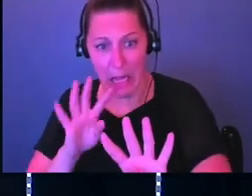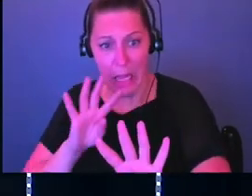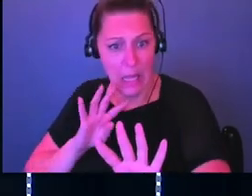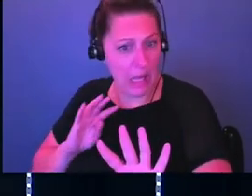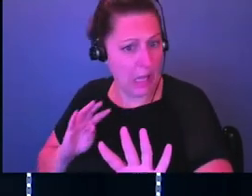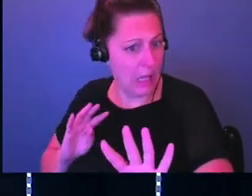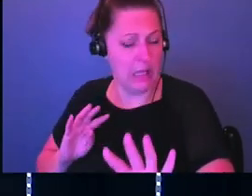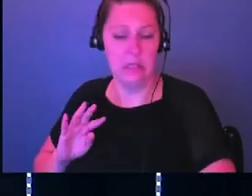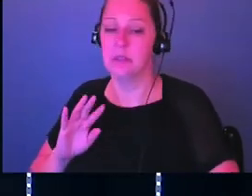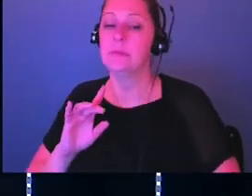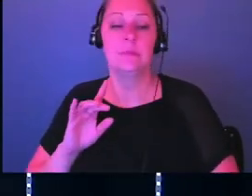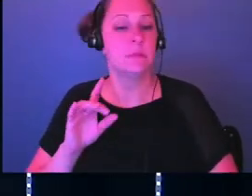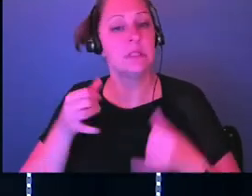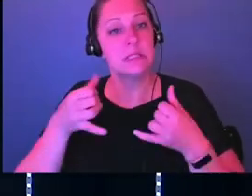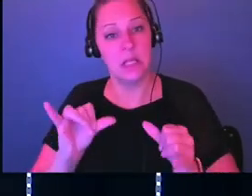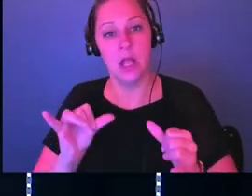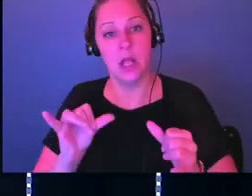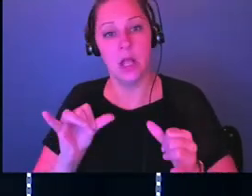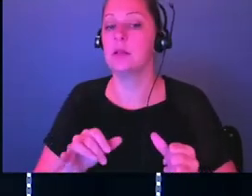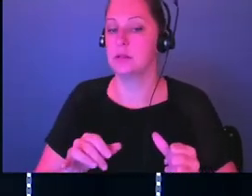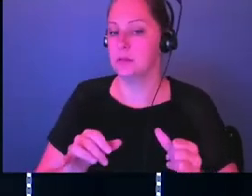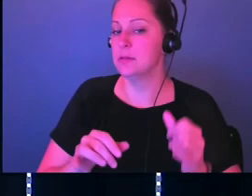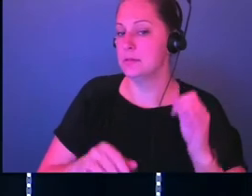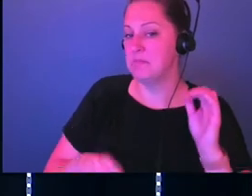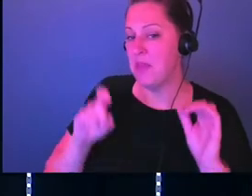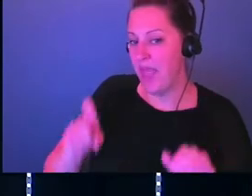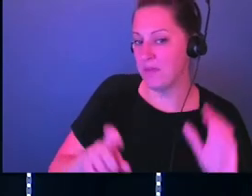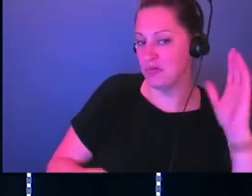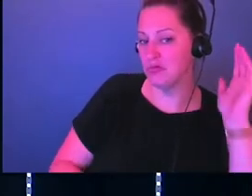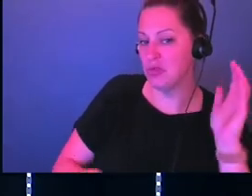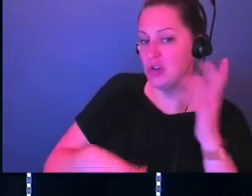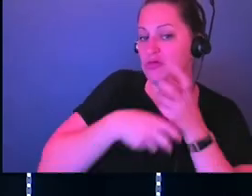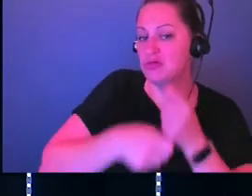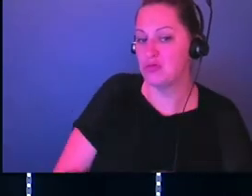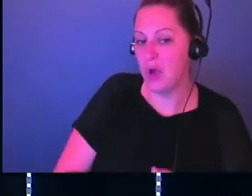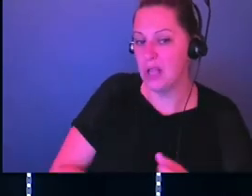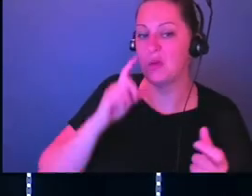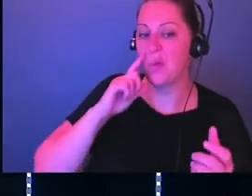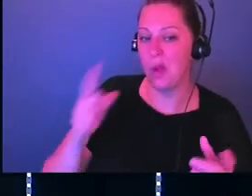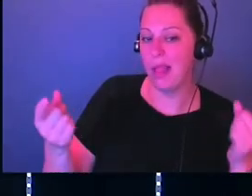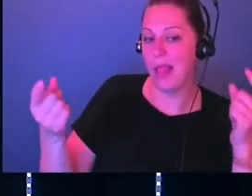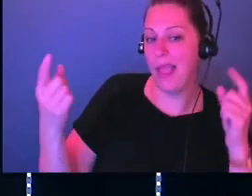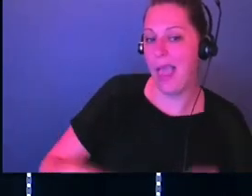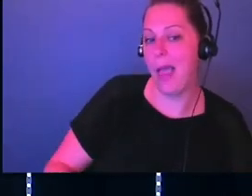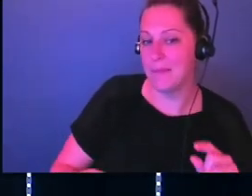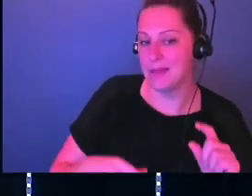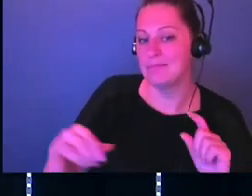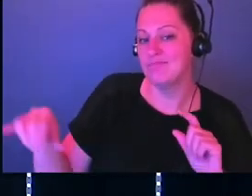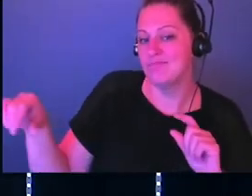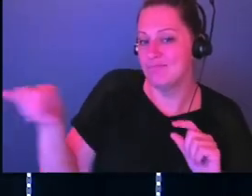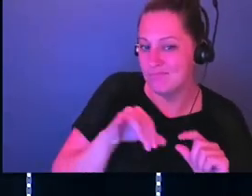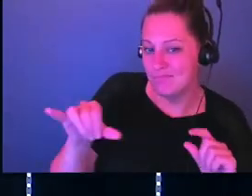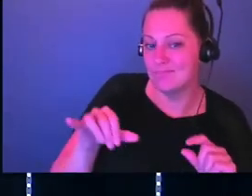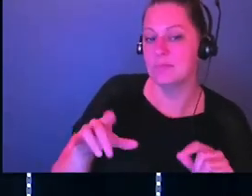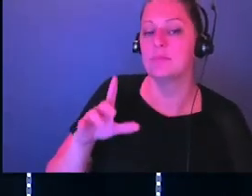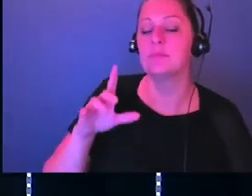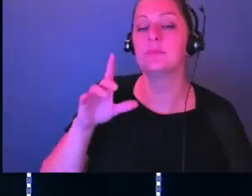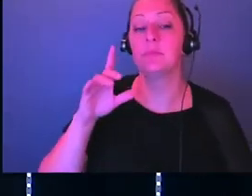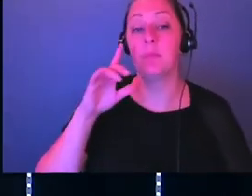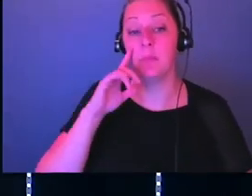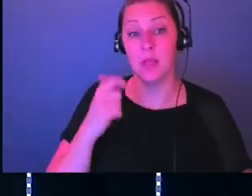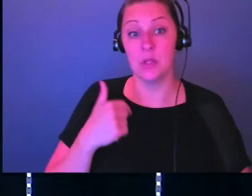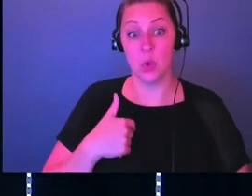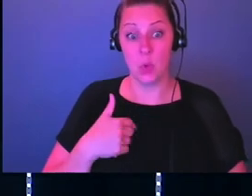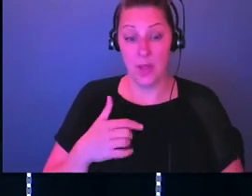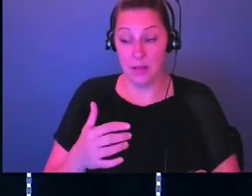Smalls, you got to stick your glove in the air. You got to hold it up and take the step and trust that the ball's going to hit right there. We got to do that. Because I believe that when we take that